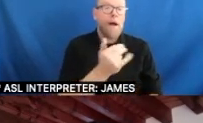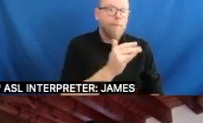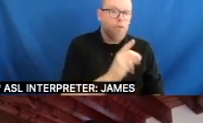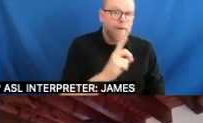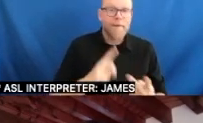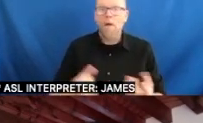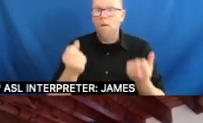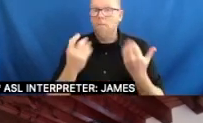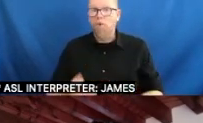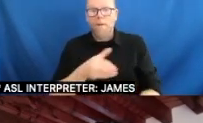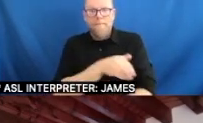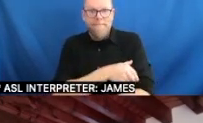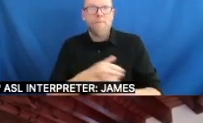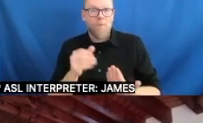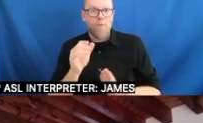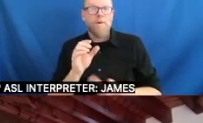cooperative.